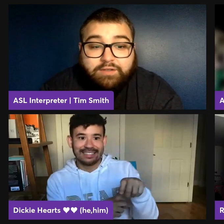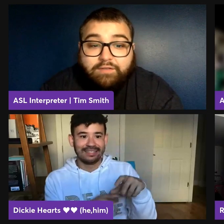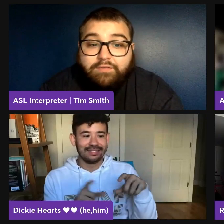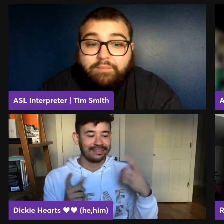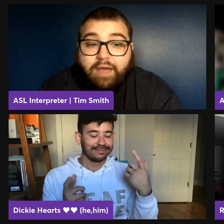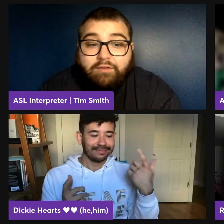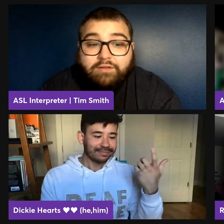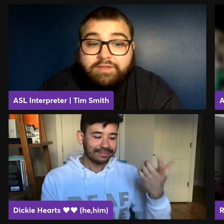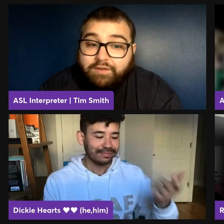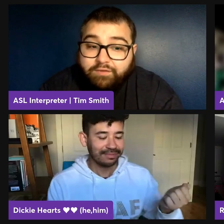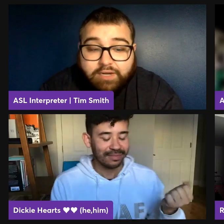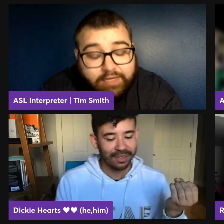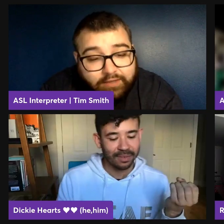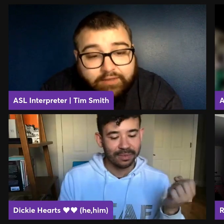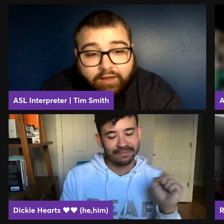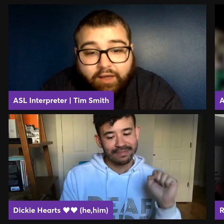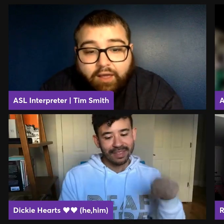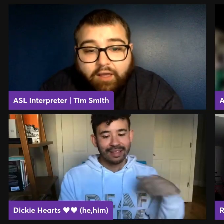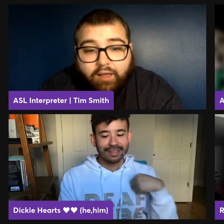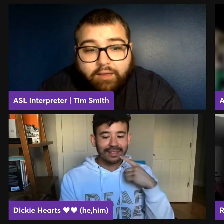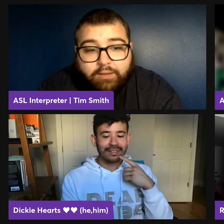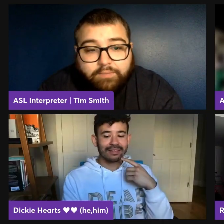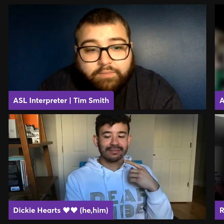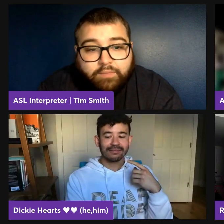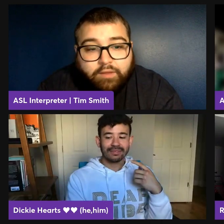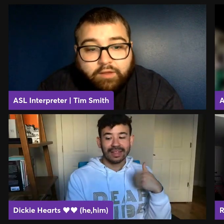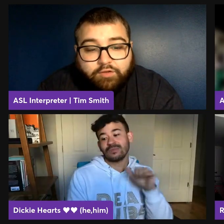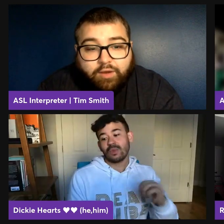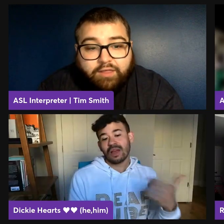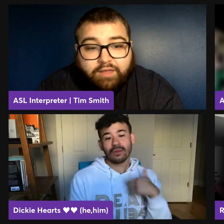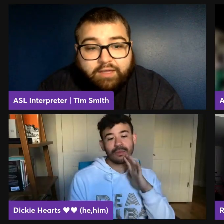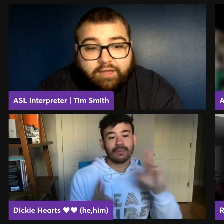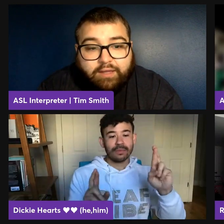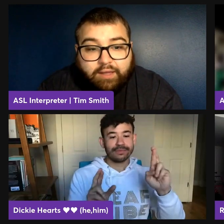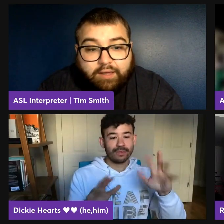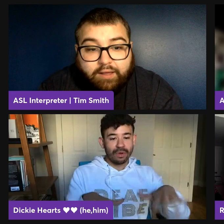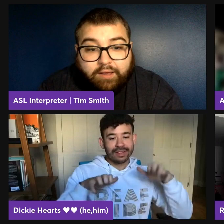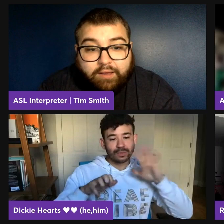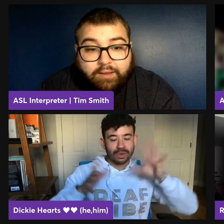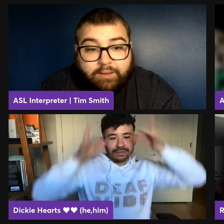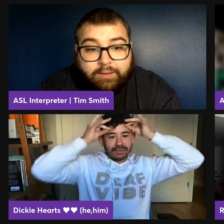are different. They have different backgrounds. They have different needs. So I think,